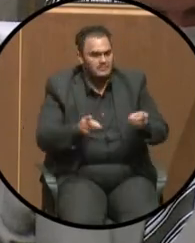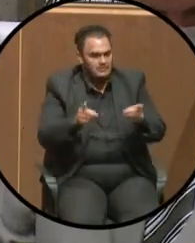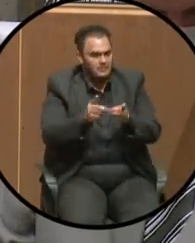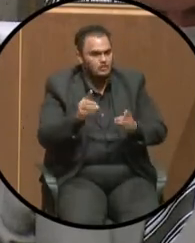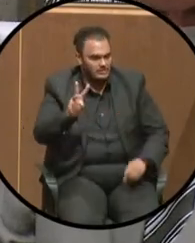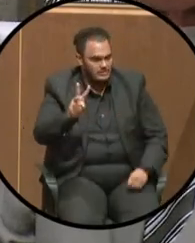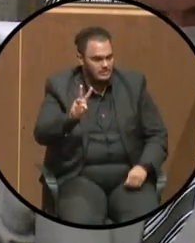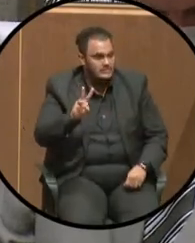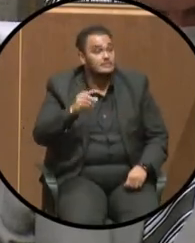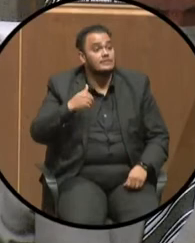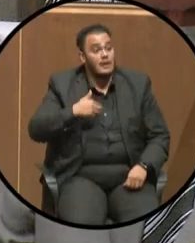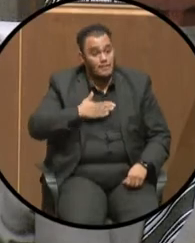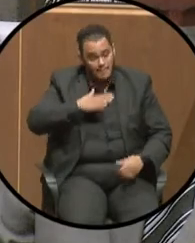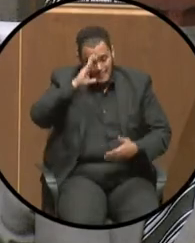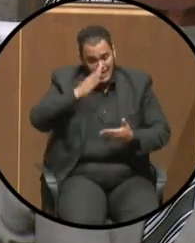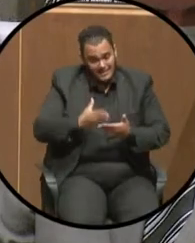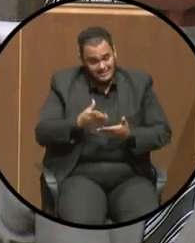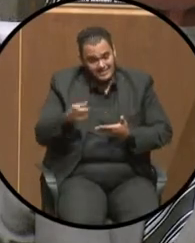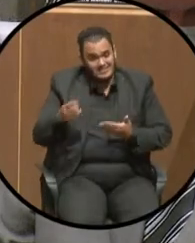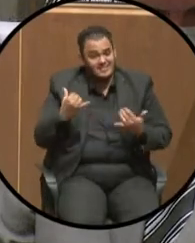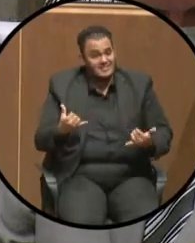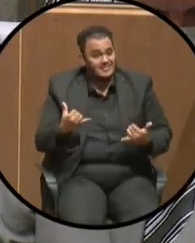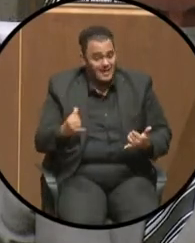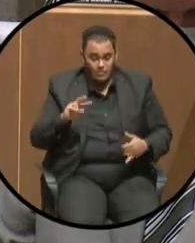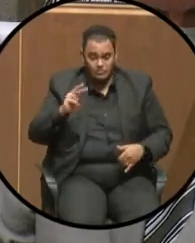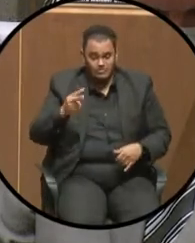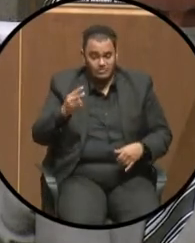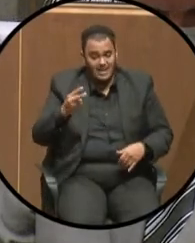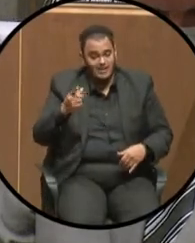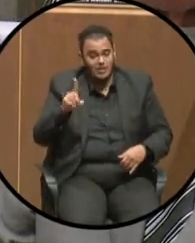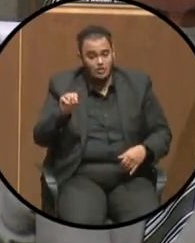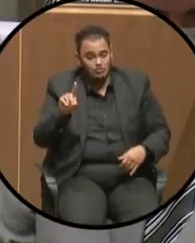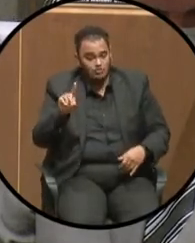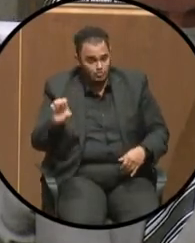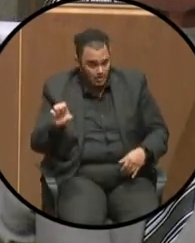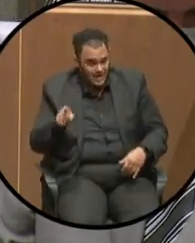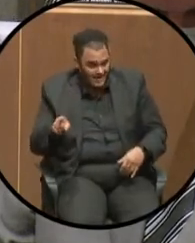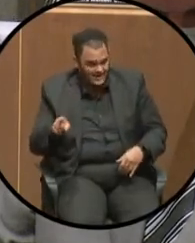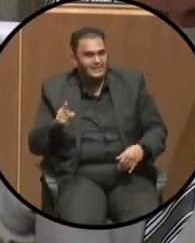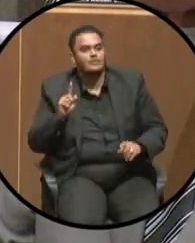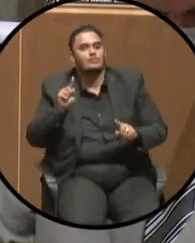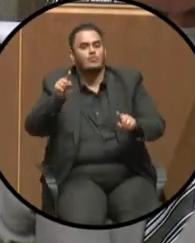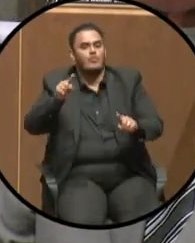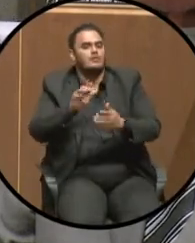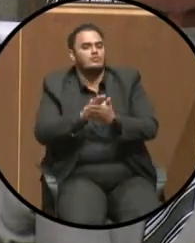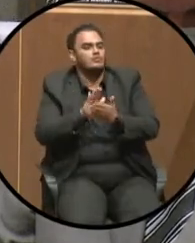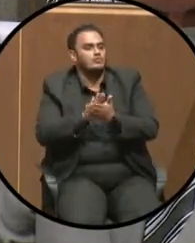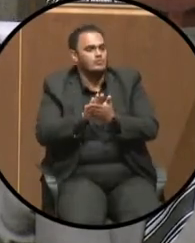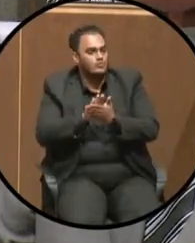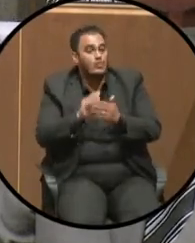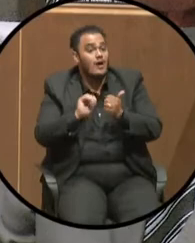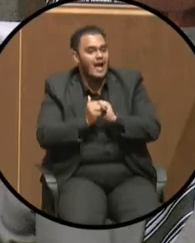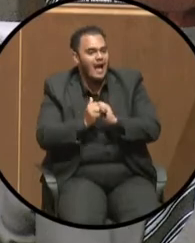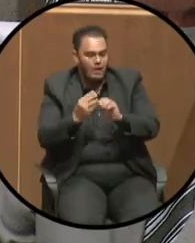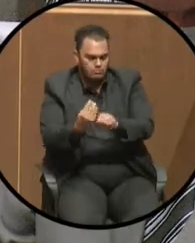because my son is a rising second grader who had a very successful year attending school via Launch Ed. Despite his good experience,